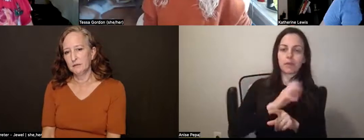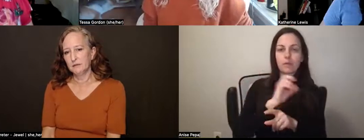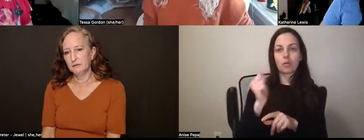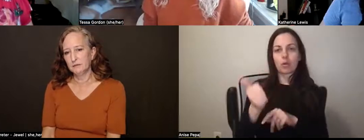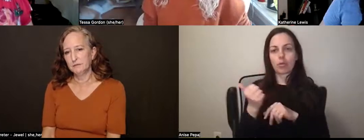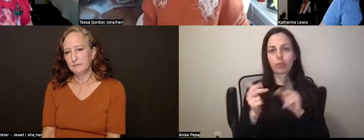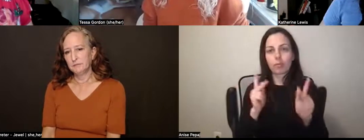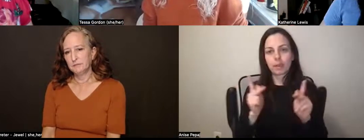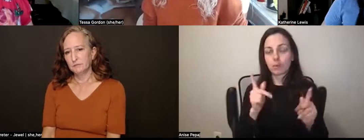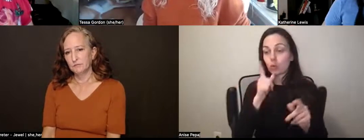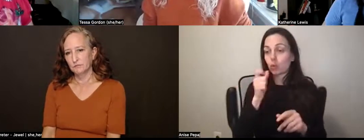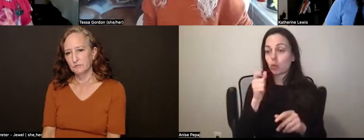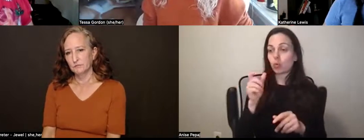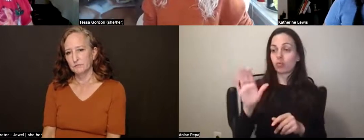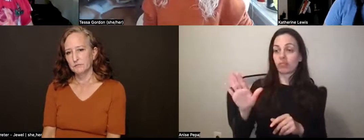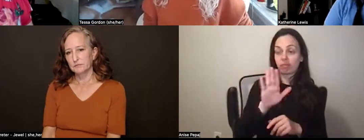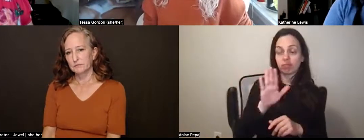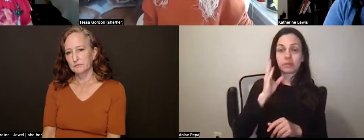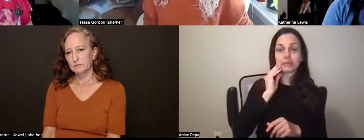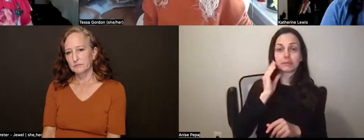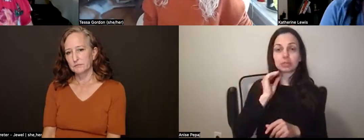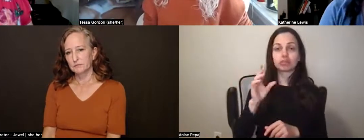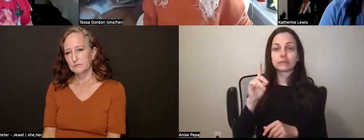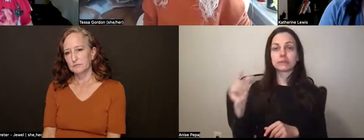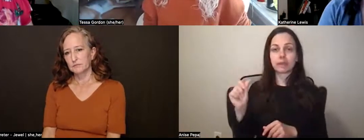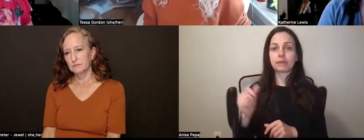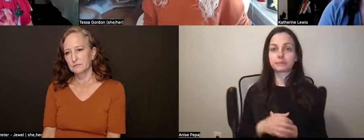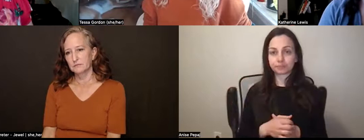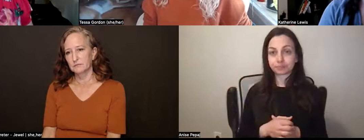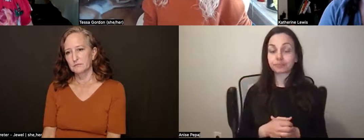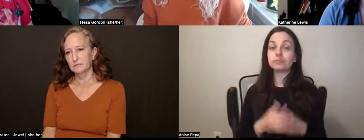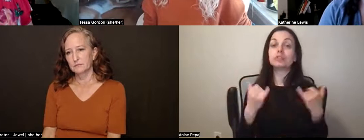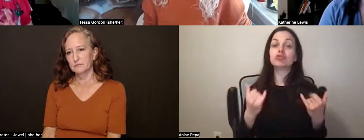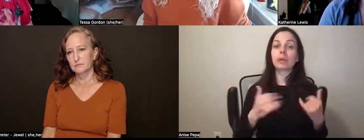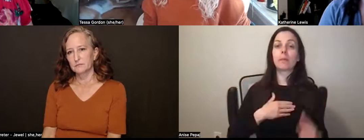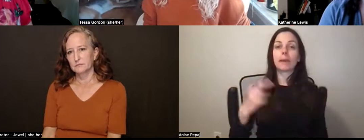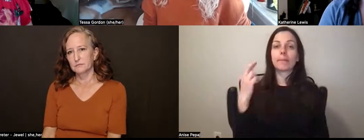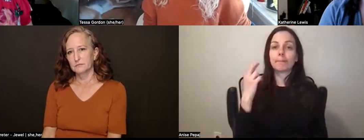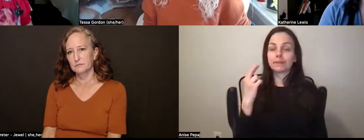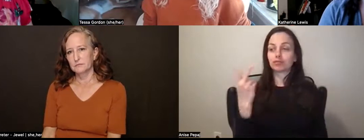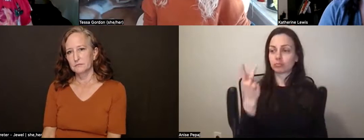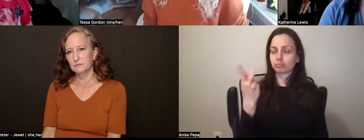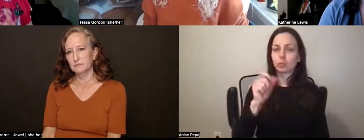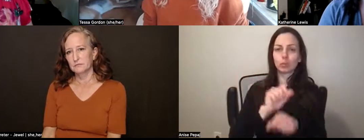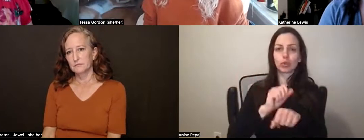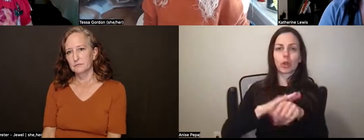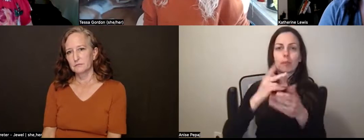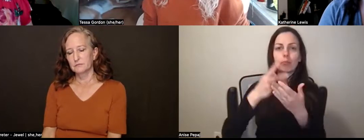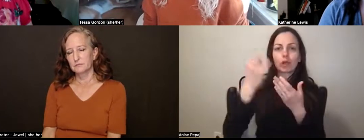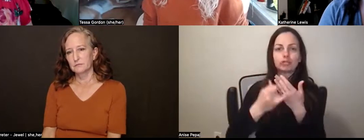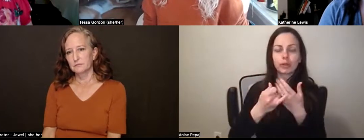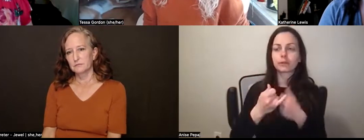experience disability. And right now, my best friend and I are working on a project about looking at